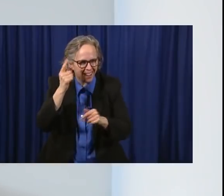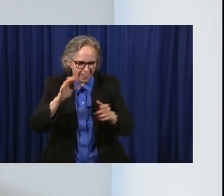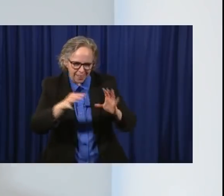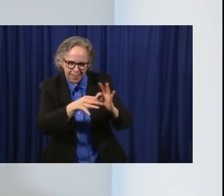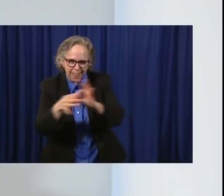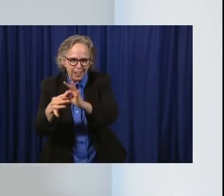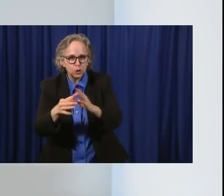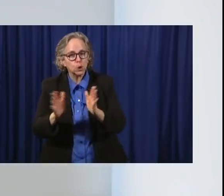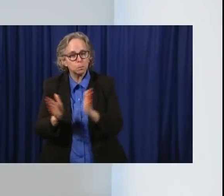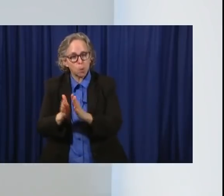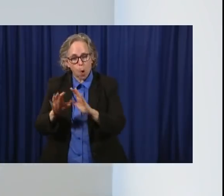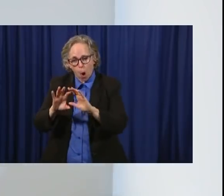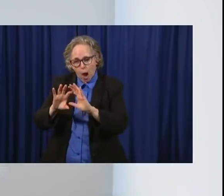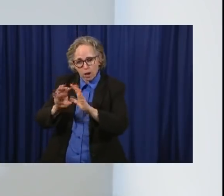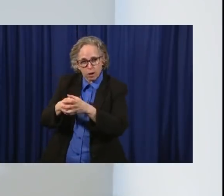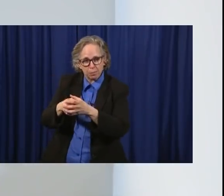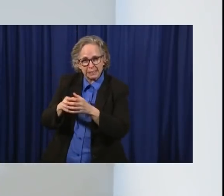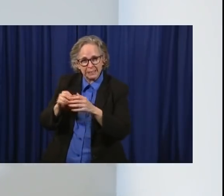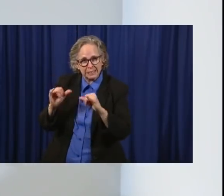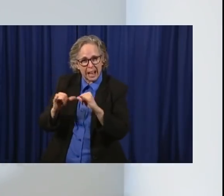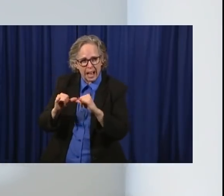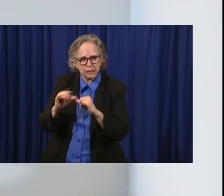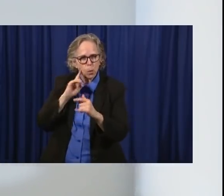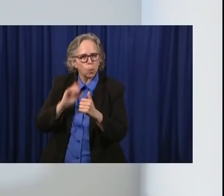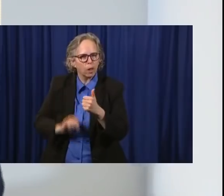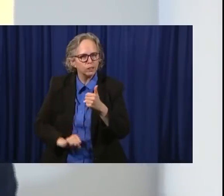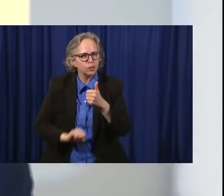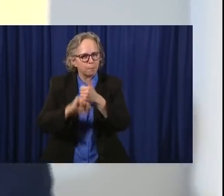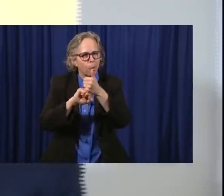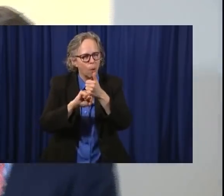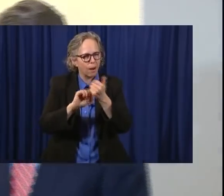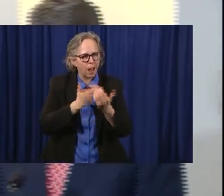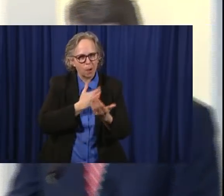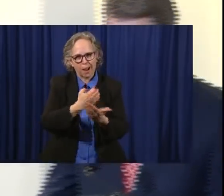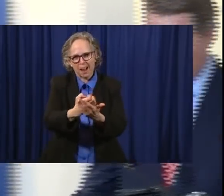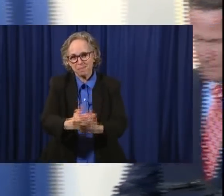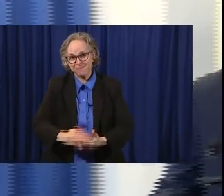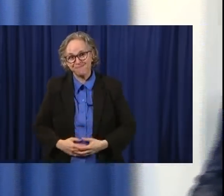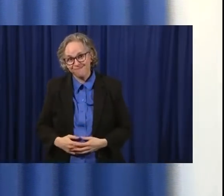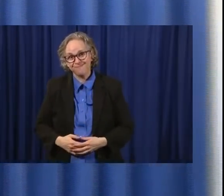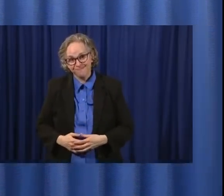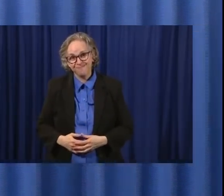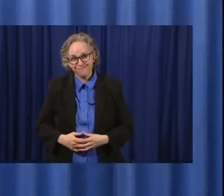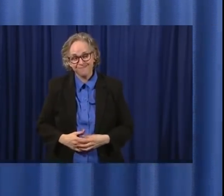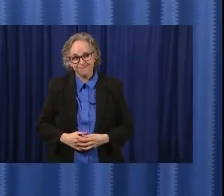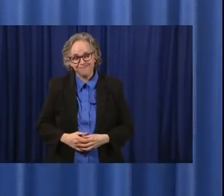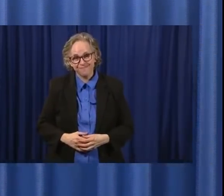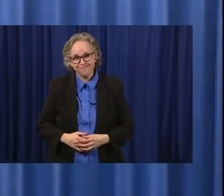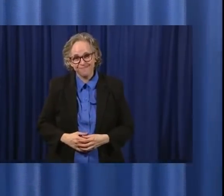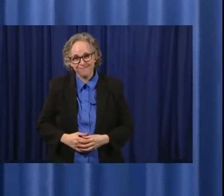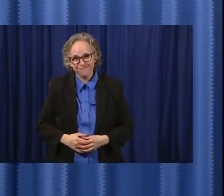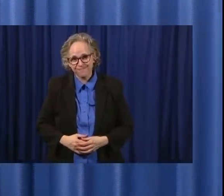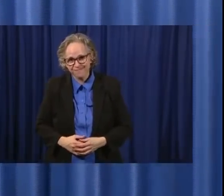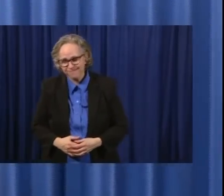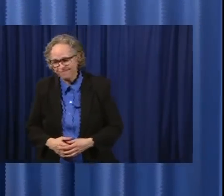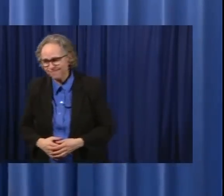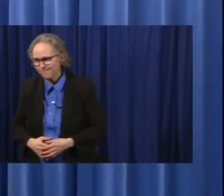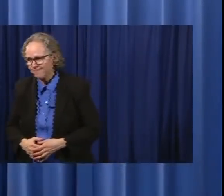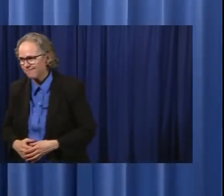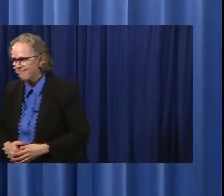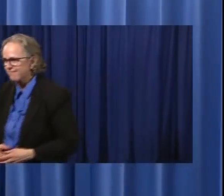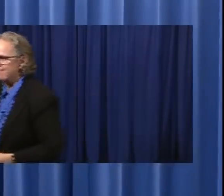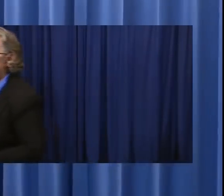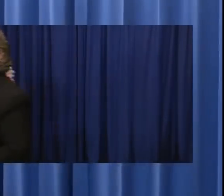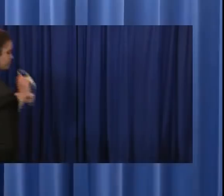and all the things that go along with it. Good afternoon, Karen